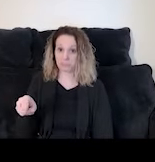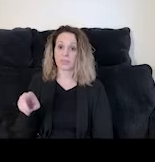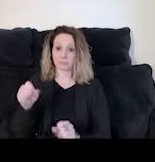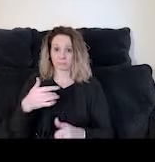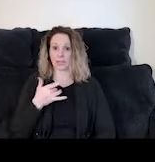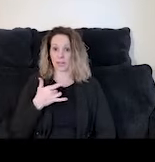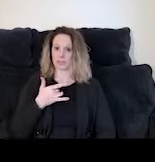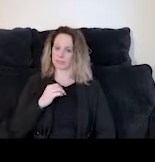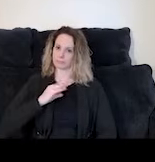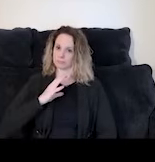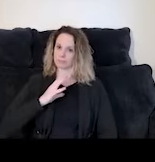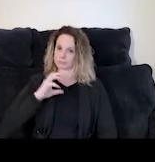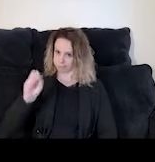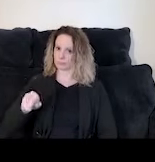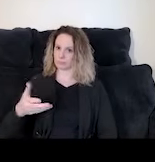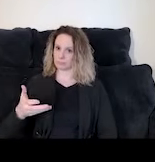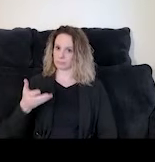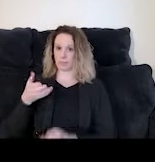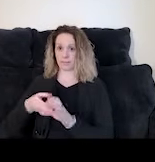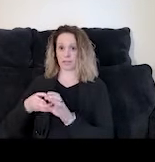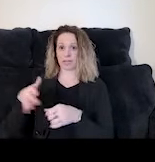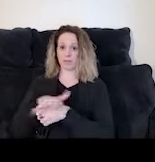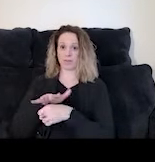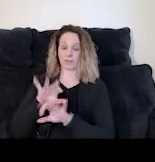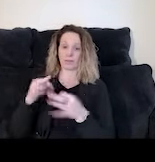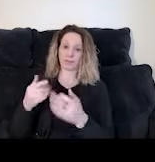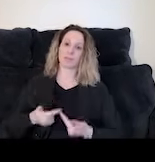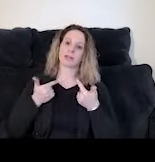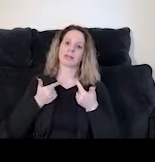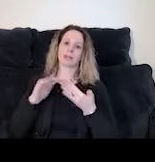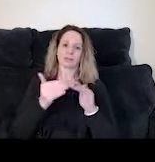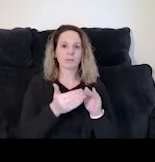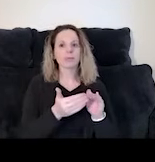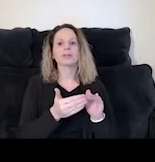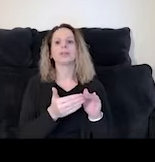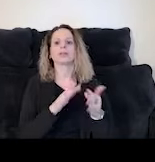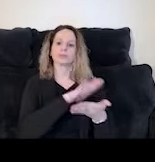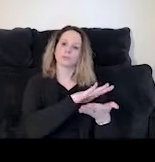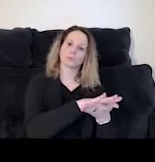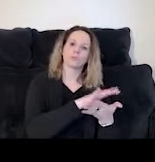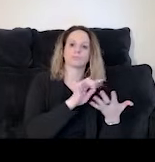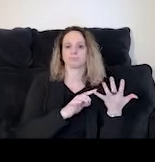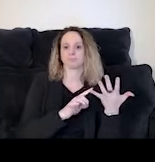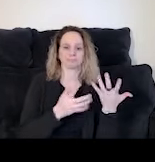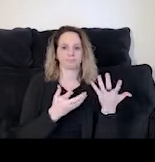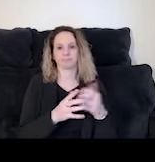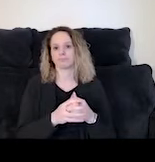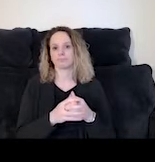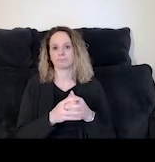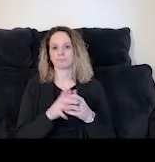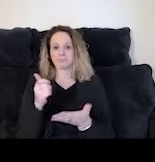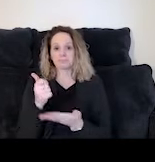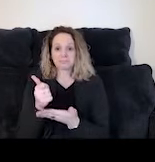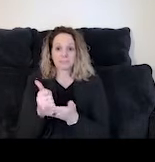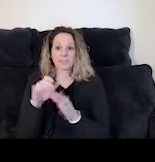feel confident that they can participate fully in family life, in the community, at school, and to help